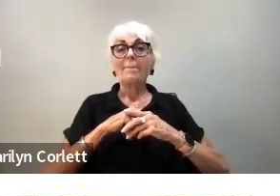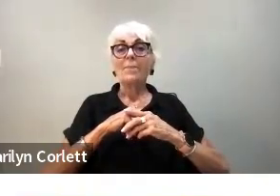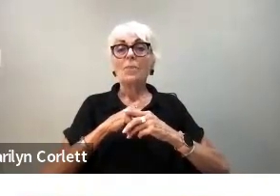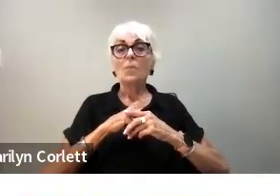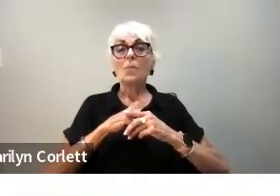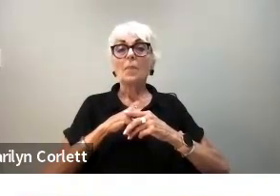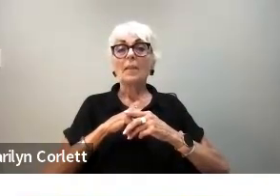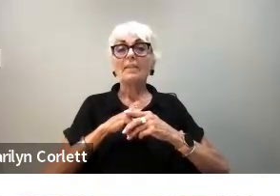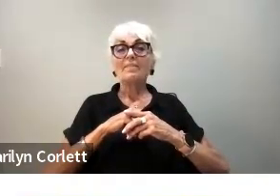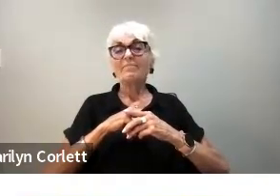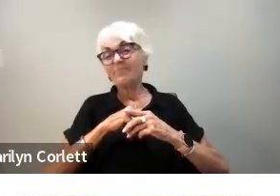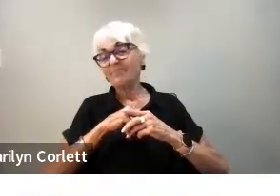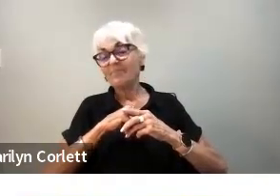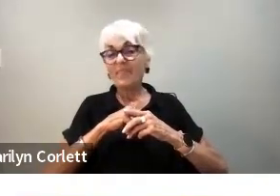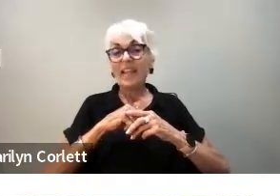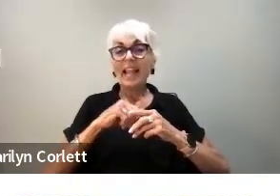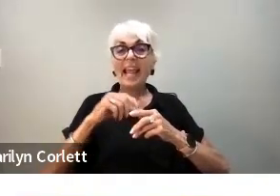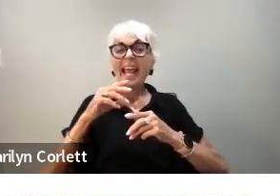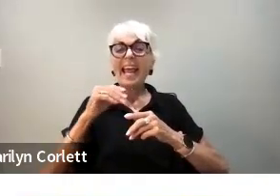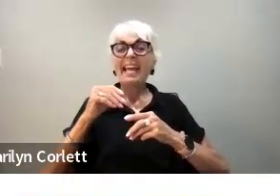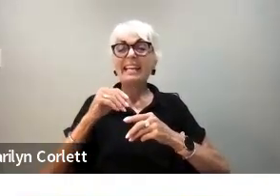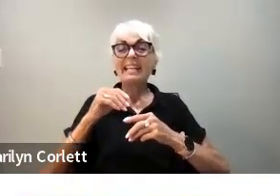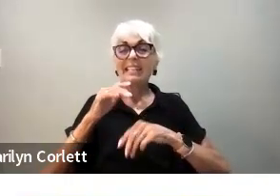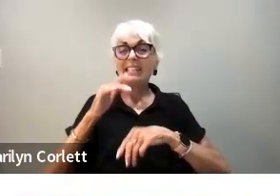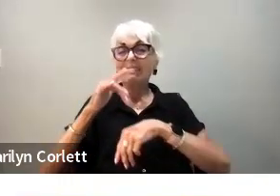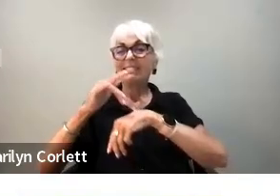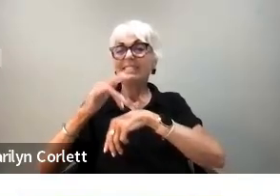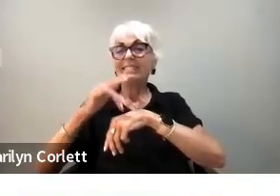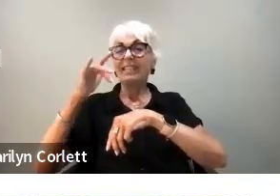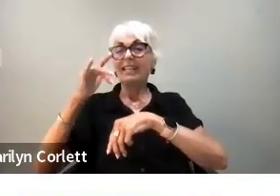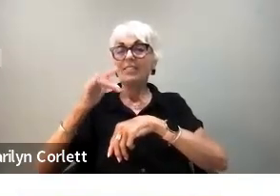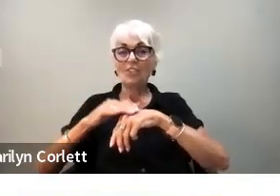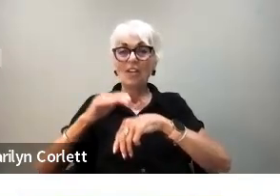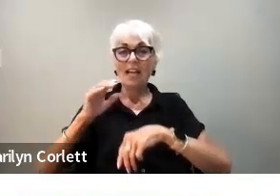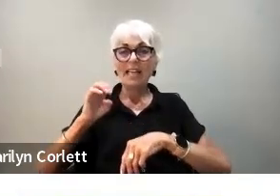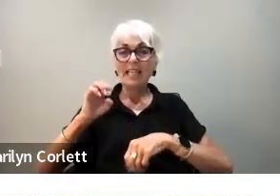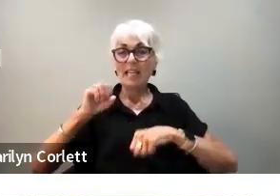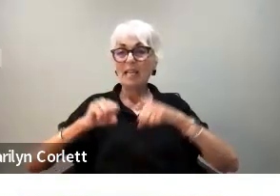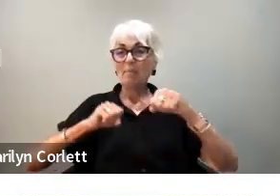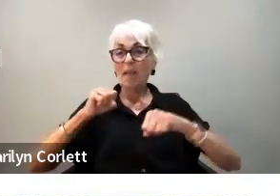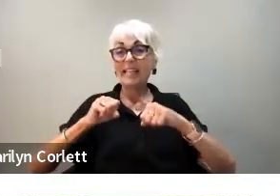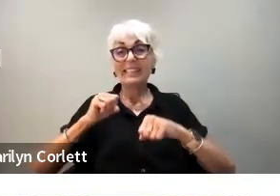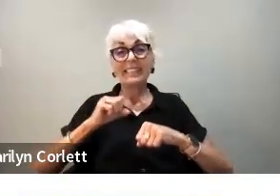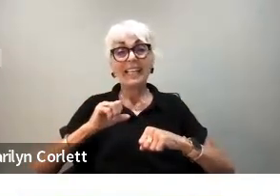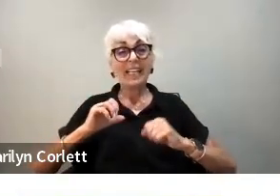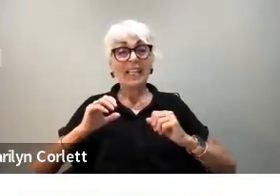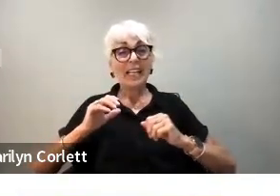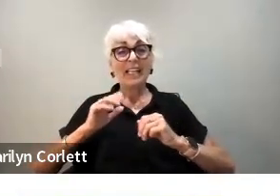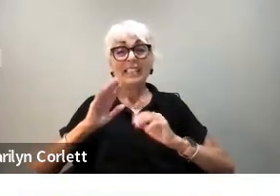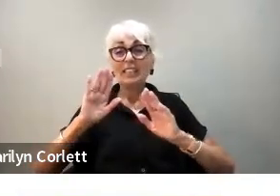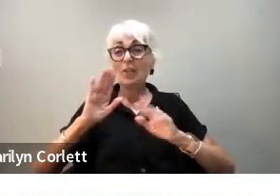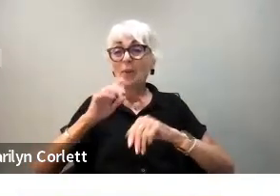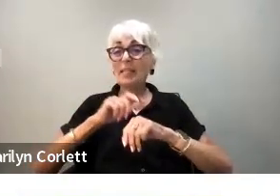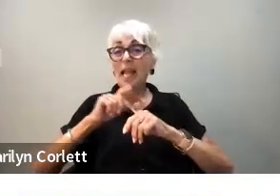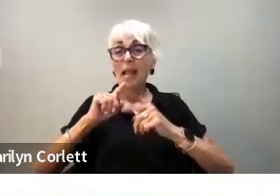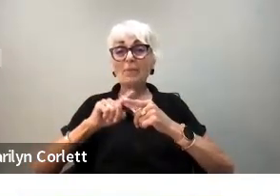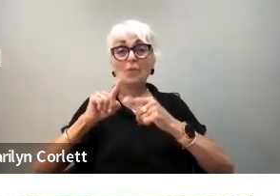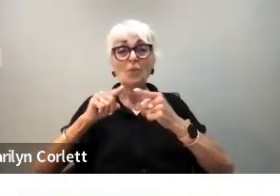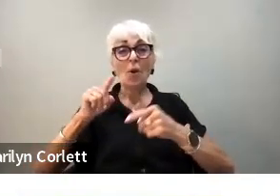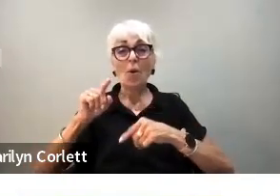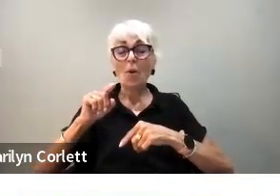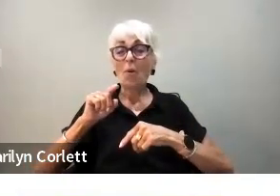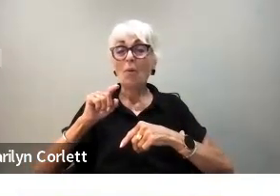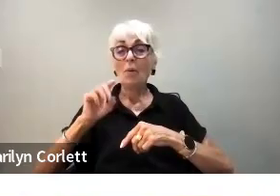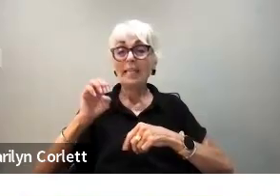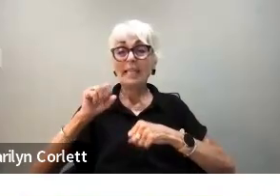And then I'm just going to dabble a little bit into e-bikes because this is a great time to go e-biking in the fall. It's not 1,000 degrees